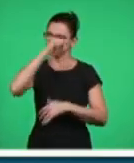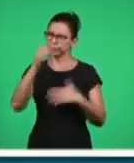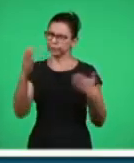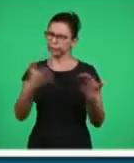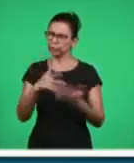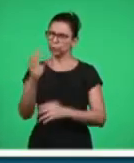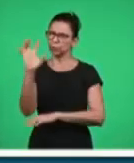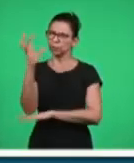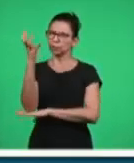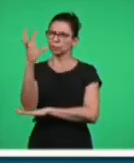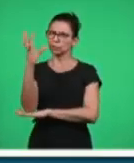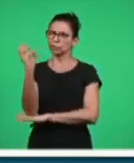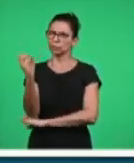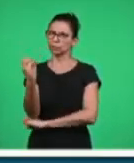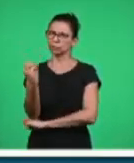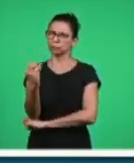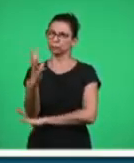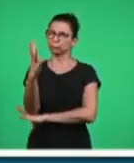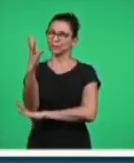Matthew 24, verse 32.